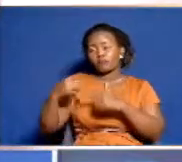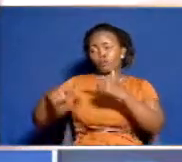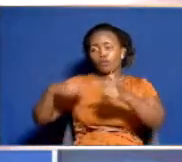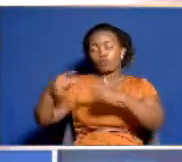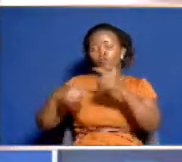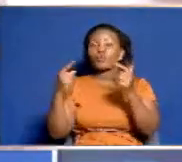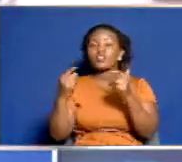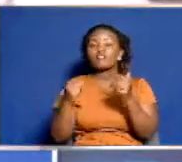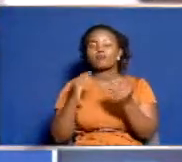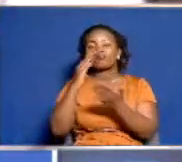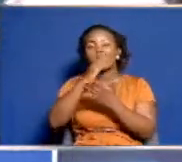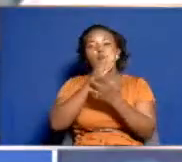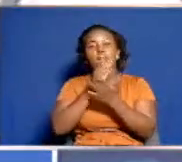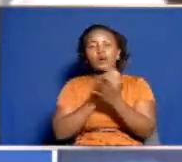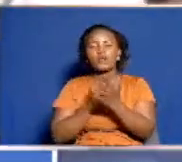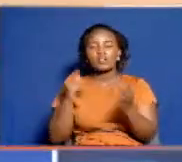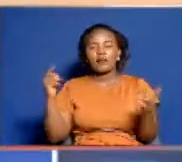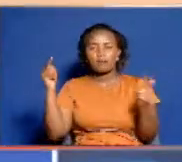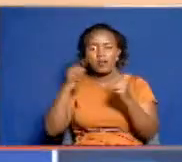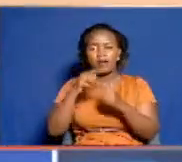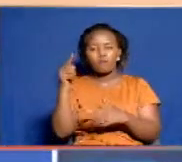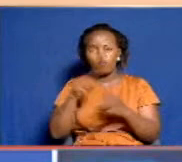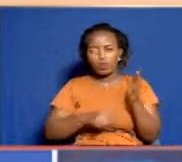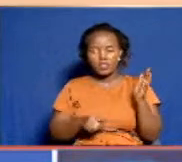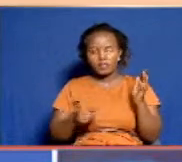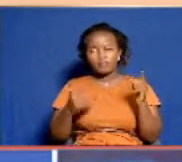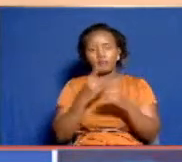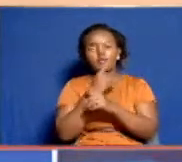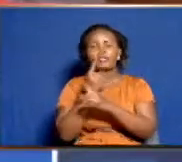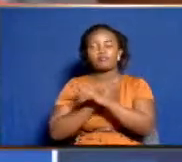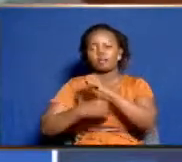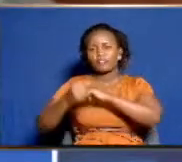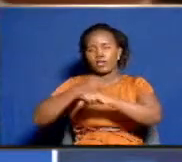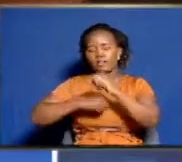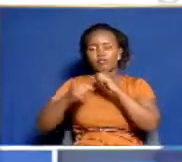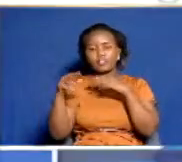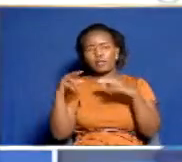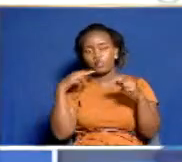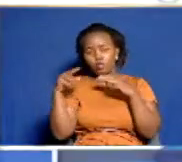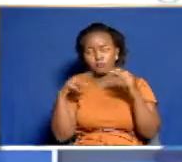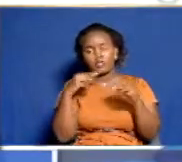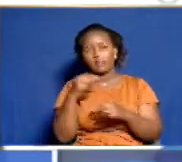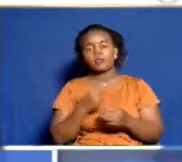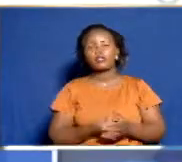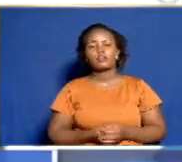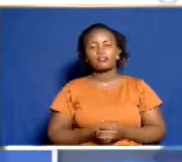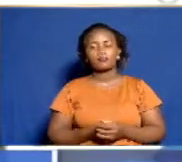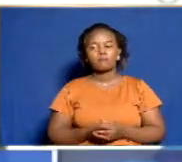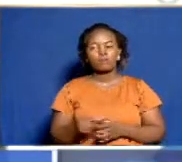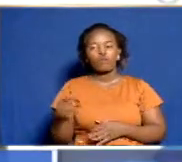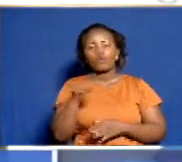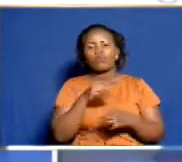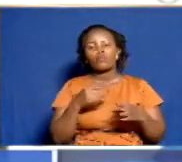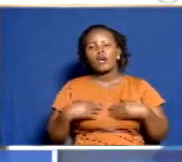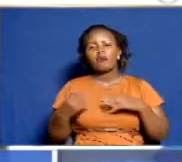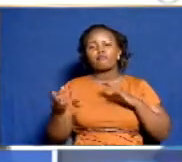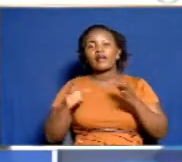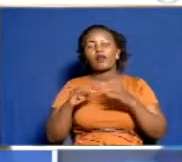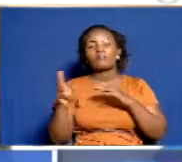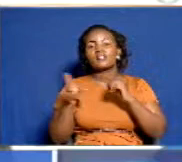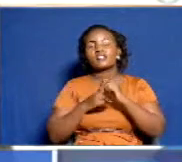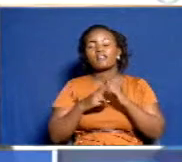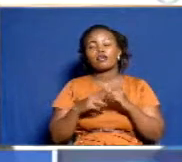vaccination exercise is key towards the resumption of activities in the hospitality industry. We are roughly about 7 billion in the entire